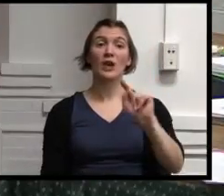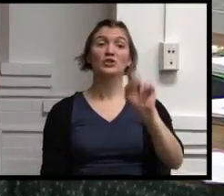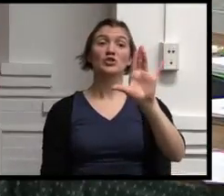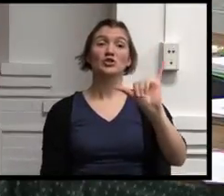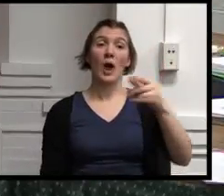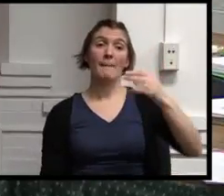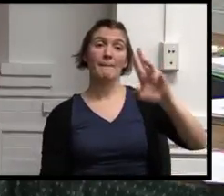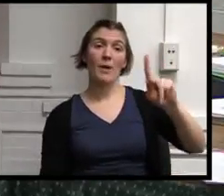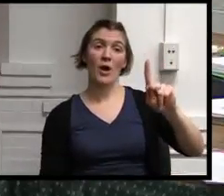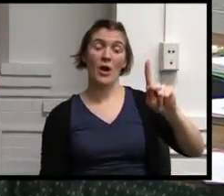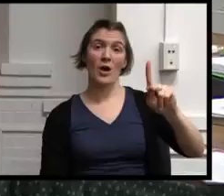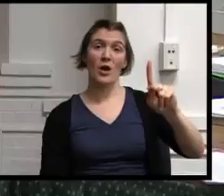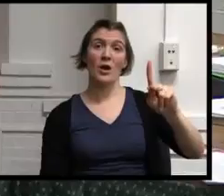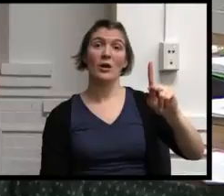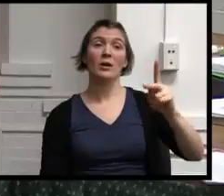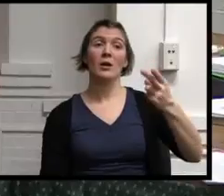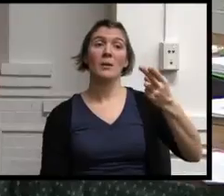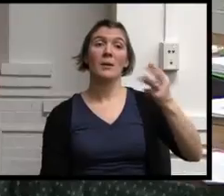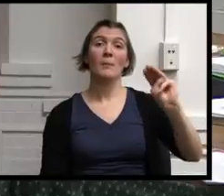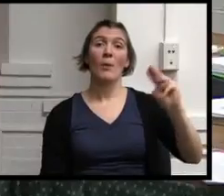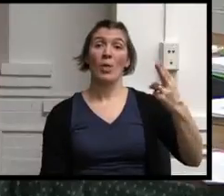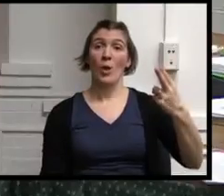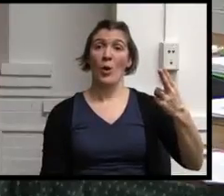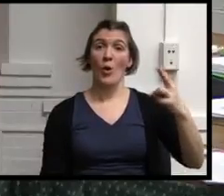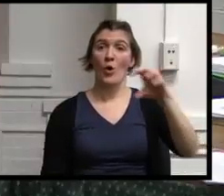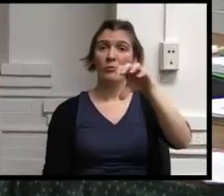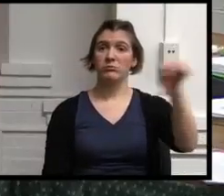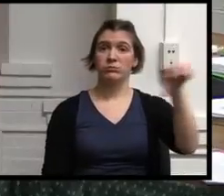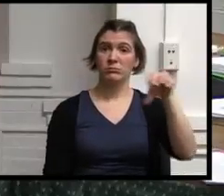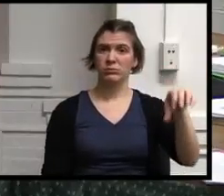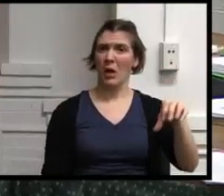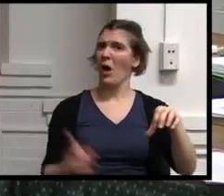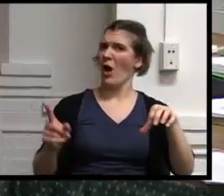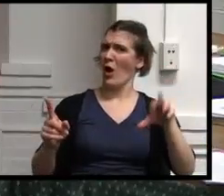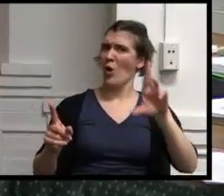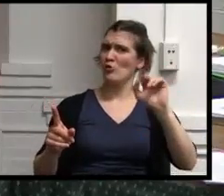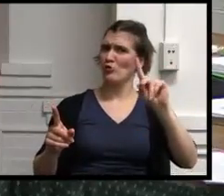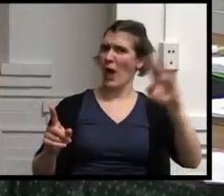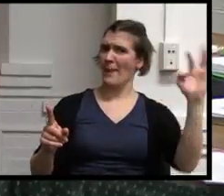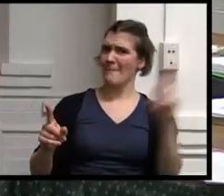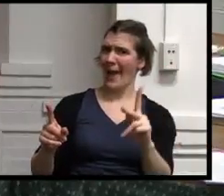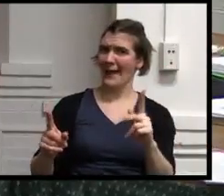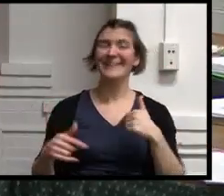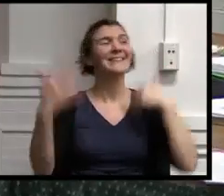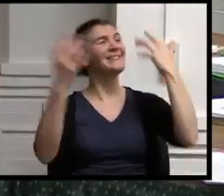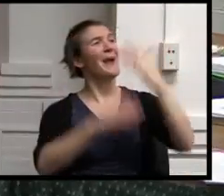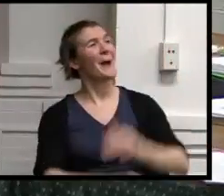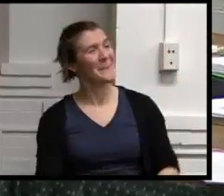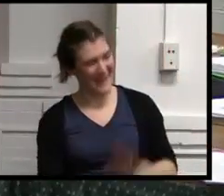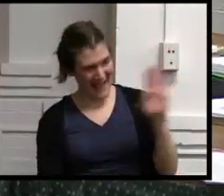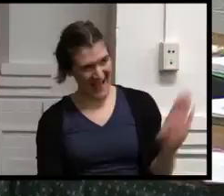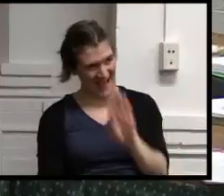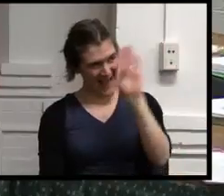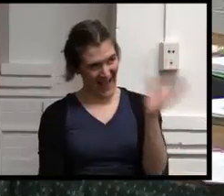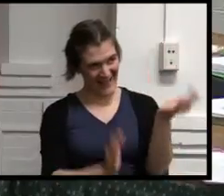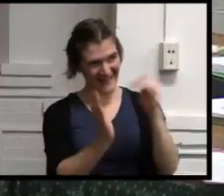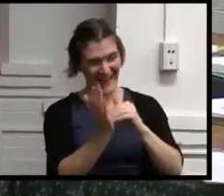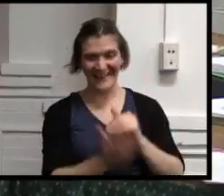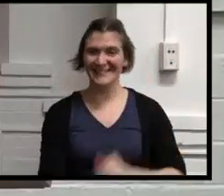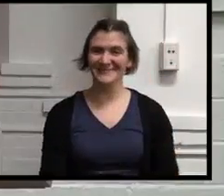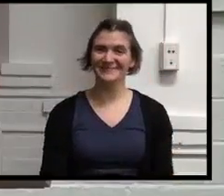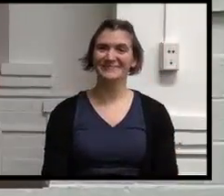Tri-Park Housing Cooperative, and I see our planning director again. You do. Hello. Greetings again. Thank